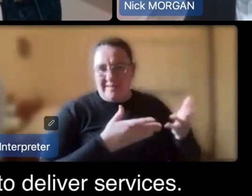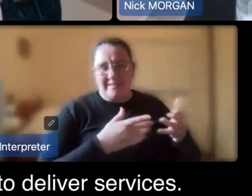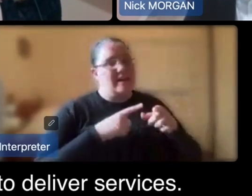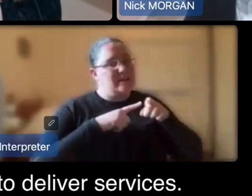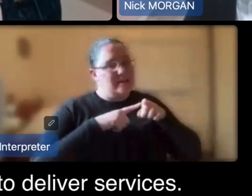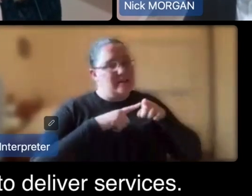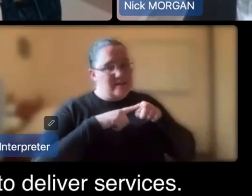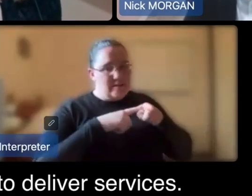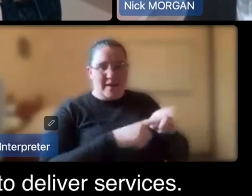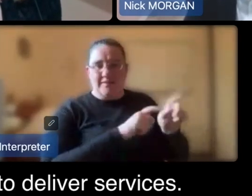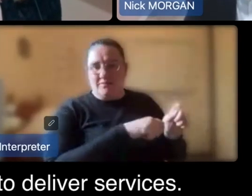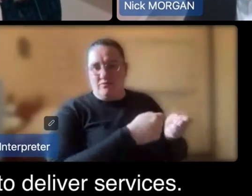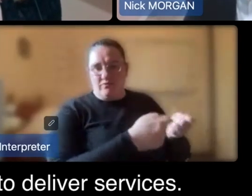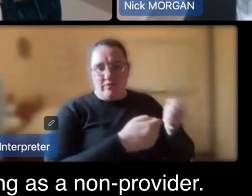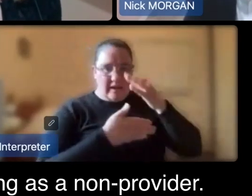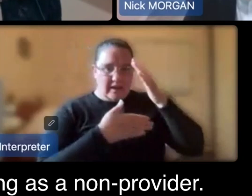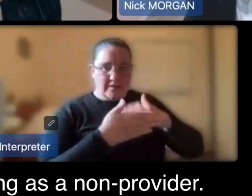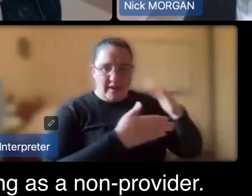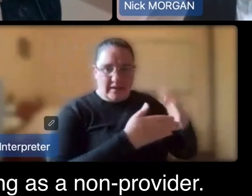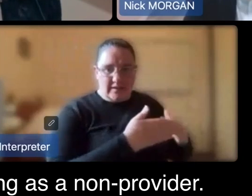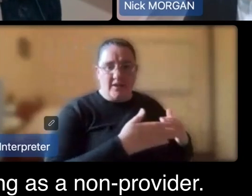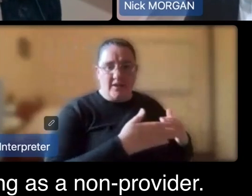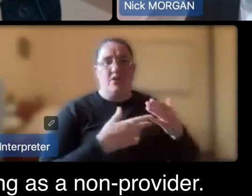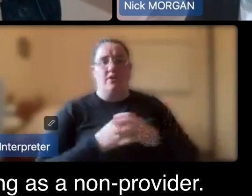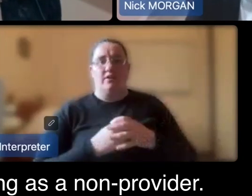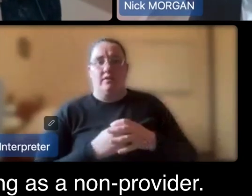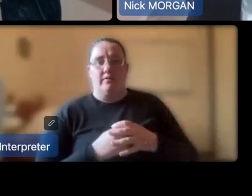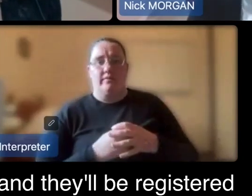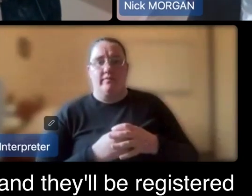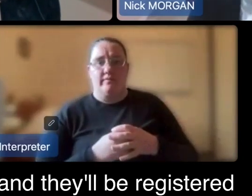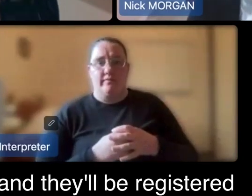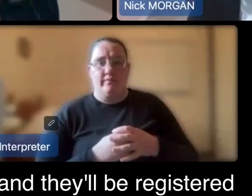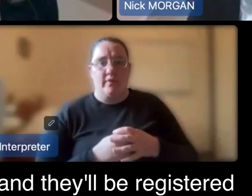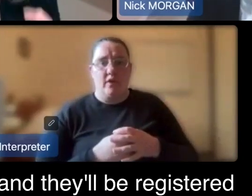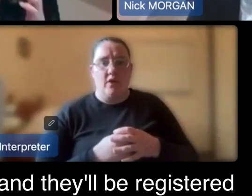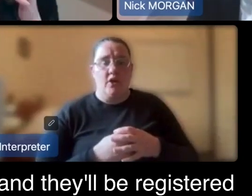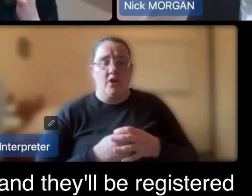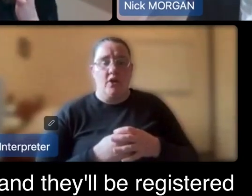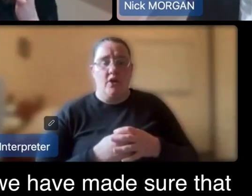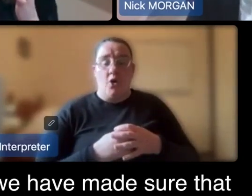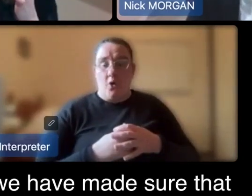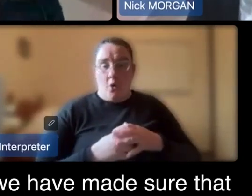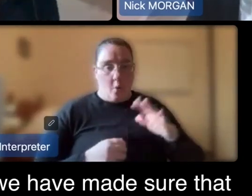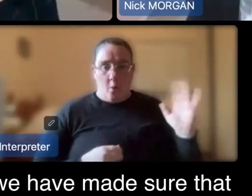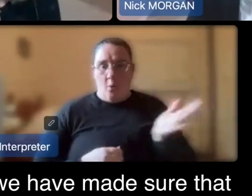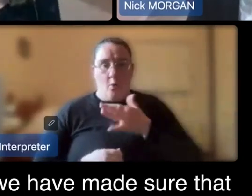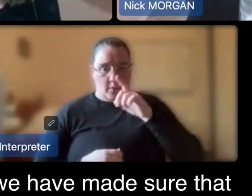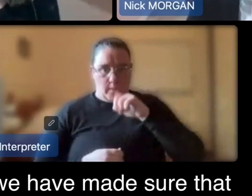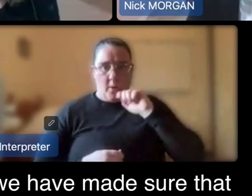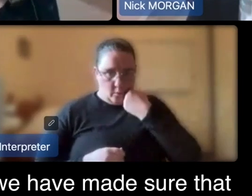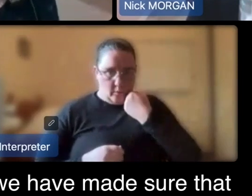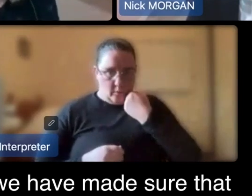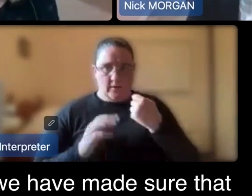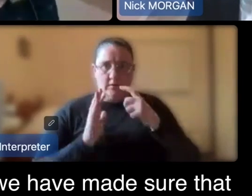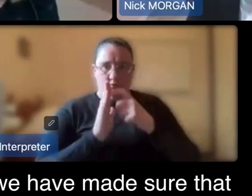will non-providers be able to deliver services? There will be no such thing as a non-provider. Everyone will be registered, and they'll be registered to